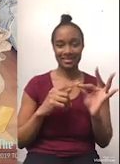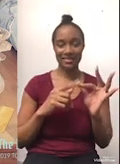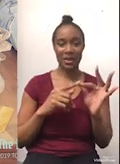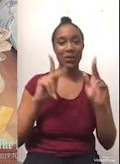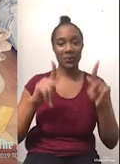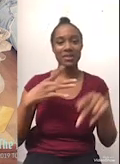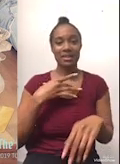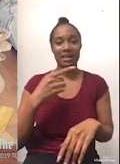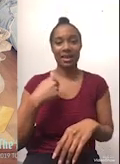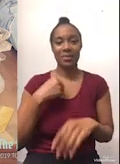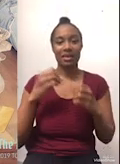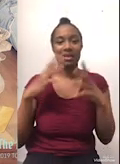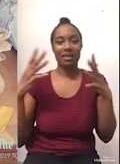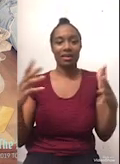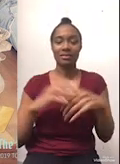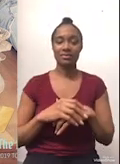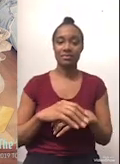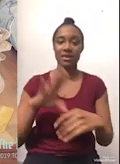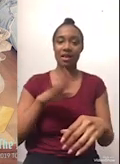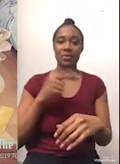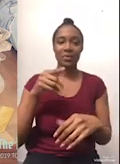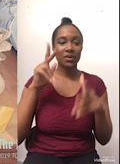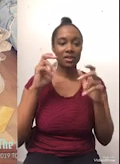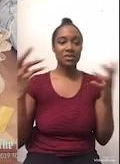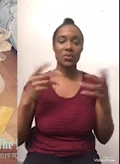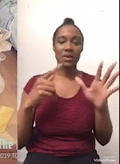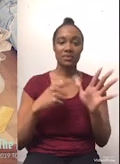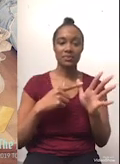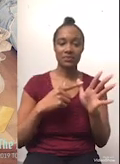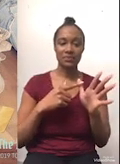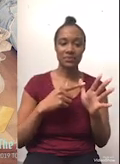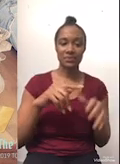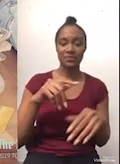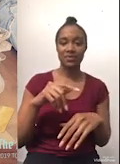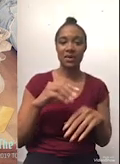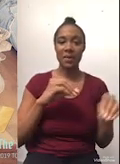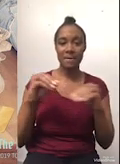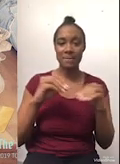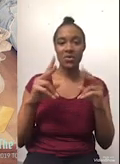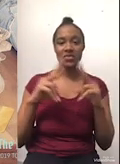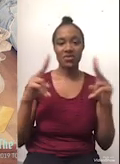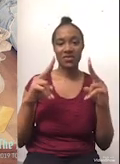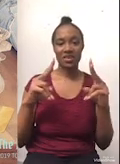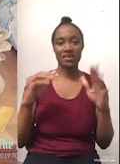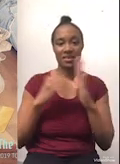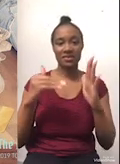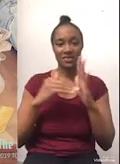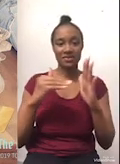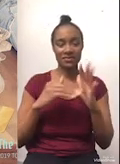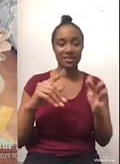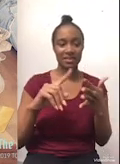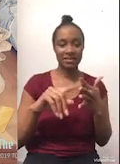do you listen to most frequently? Chino, I listen to Taemin's Move Very Often. Kung,